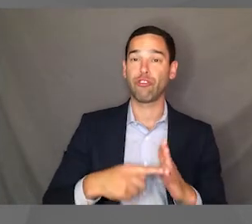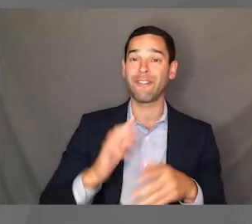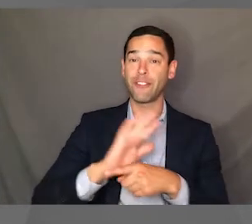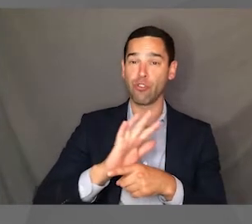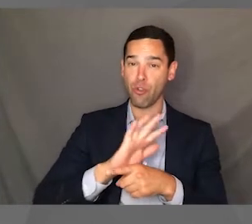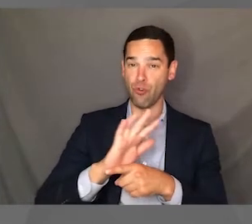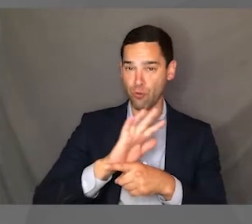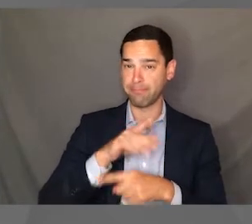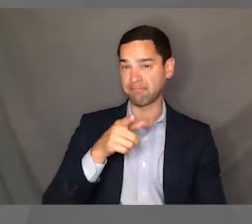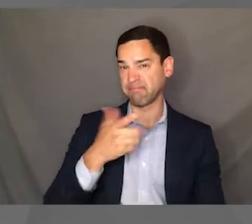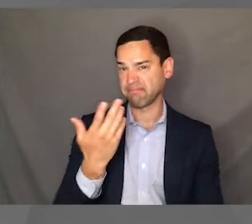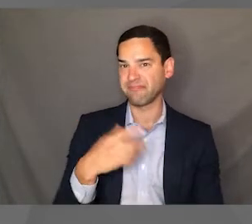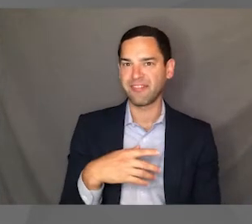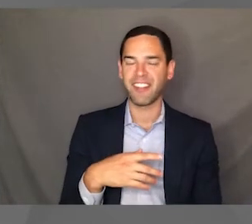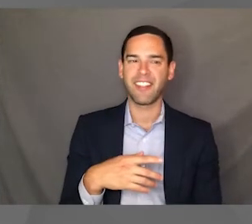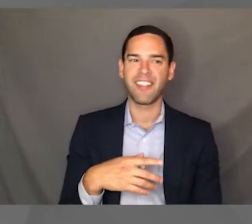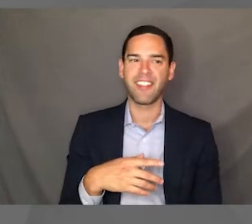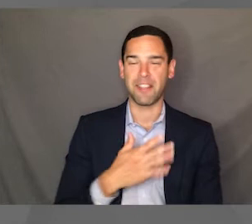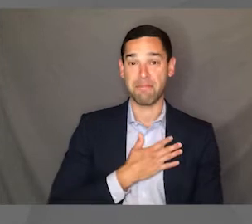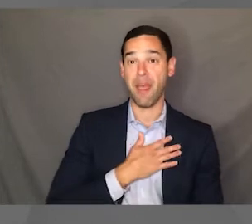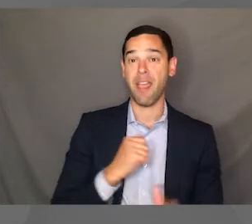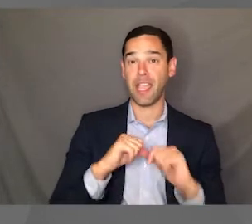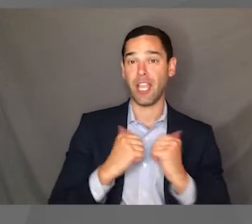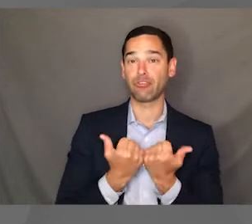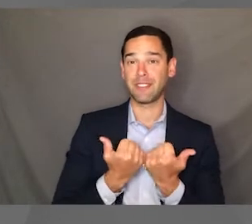share with you that my